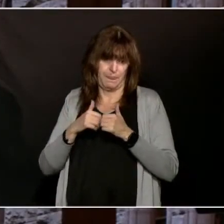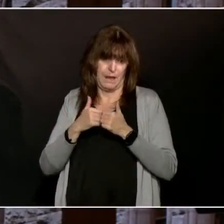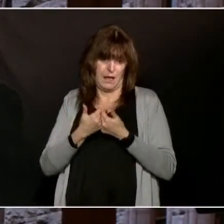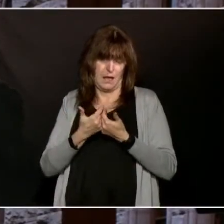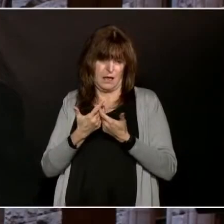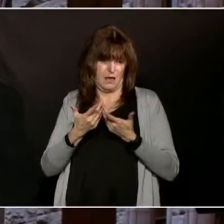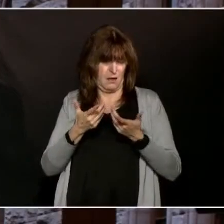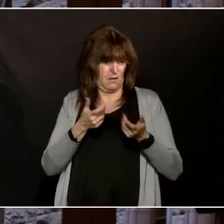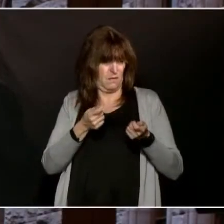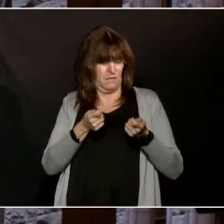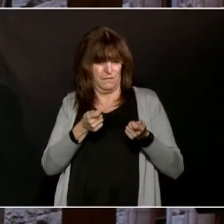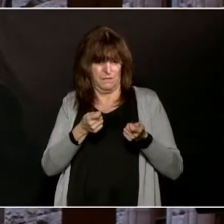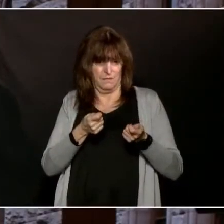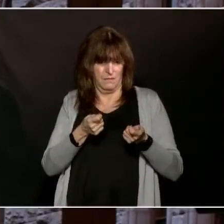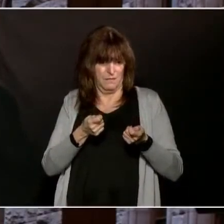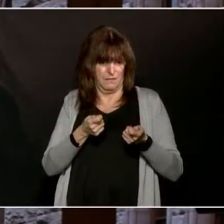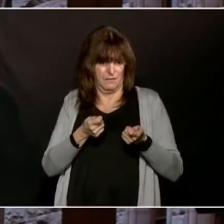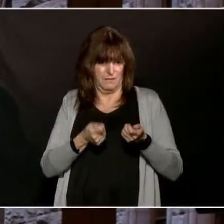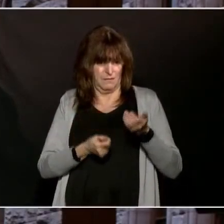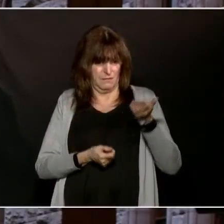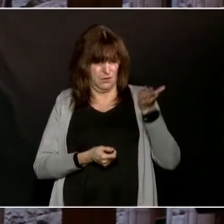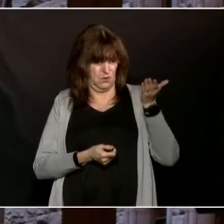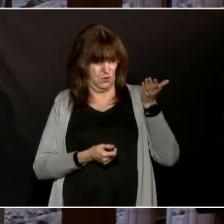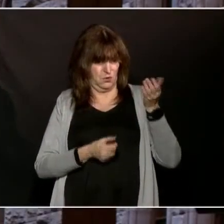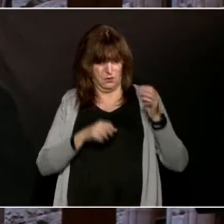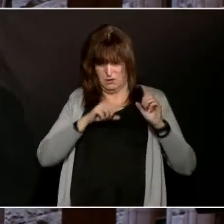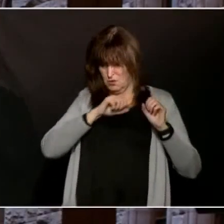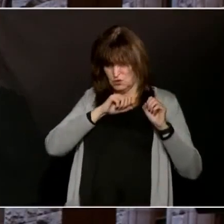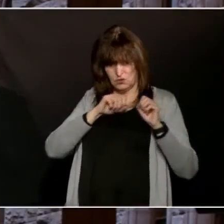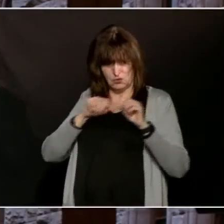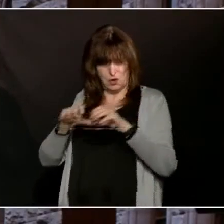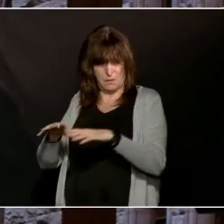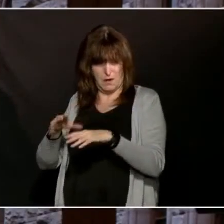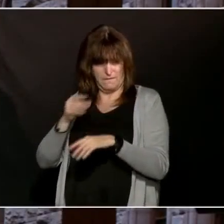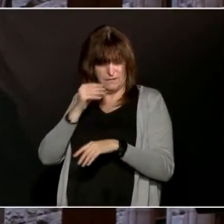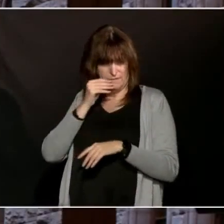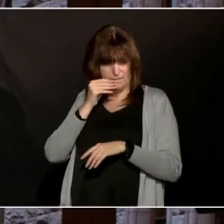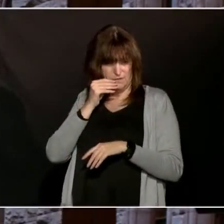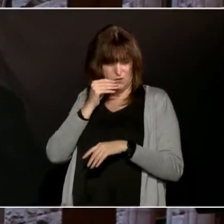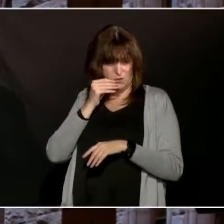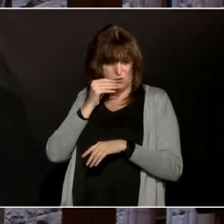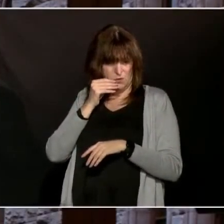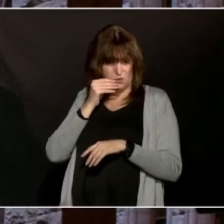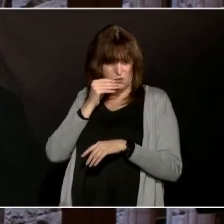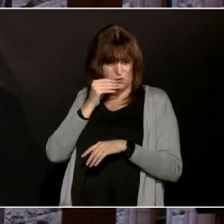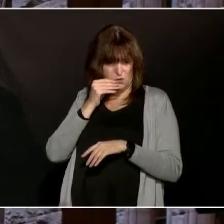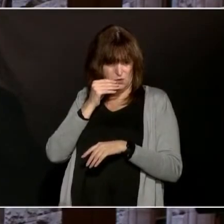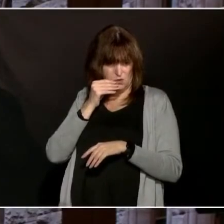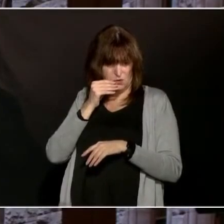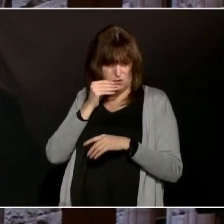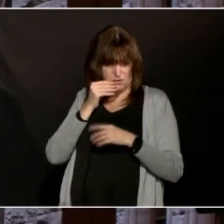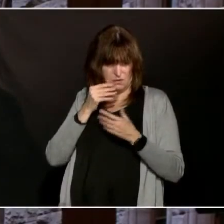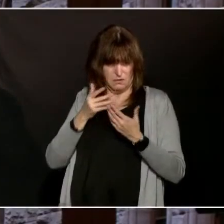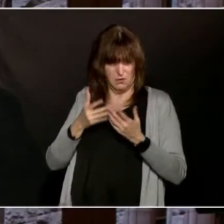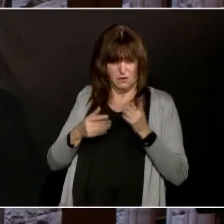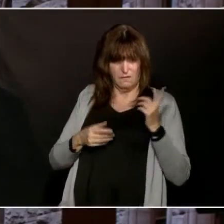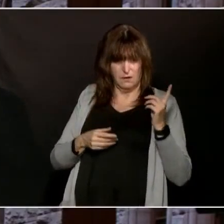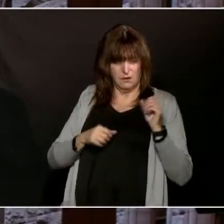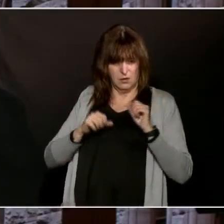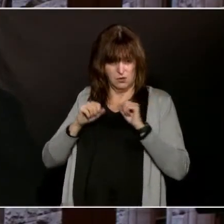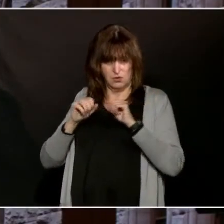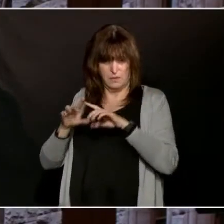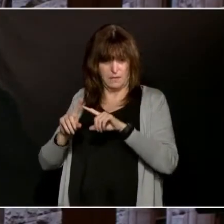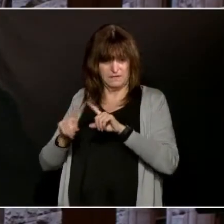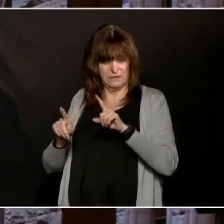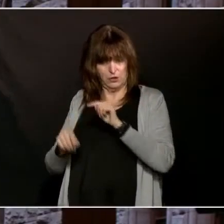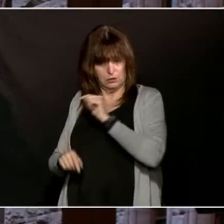off at people's doorsteps the stuff and go around beforehand, not congregate together. So I don't know the details. I know people